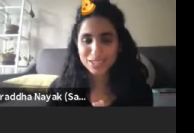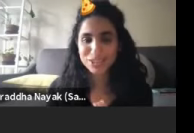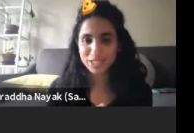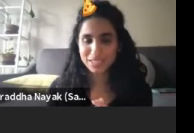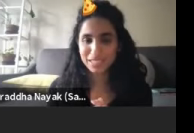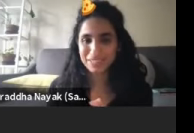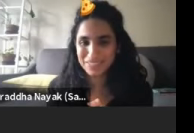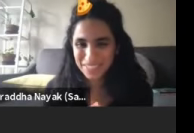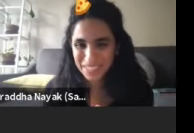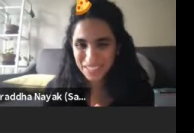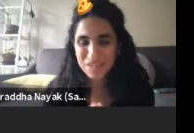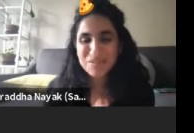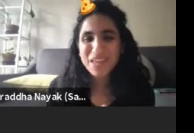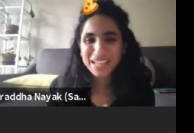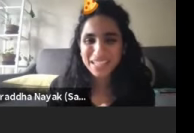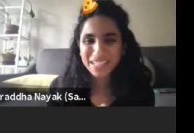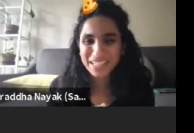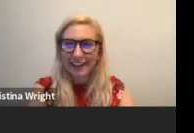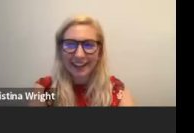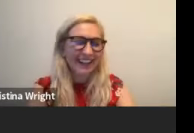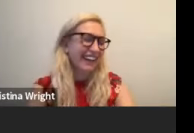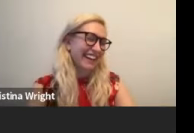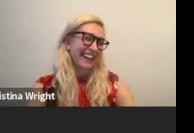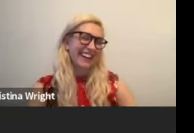that interesting.